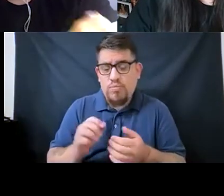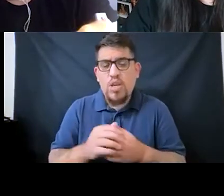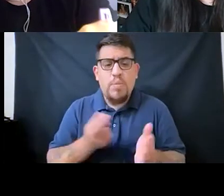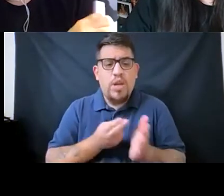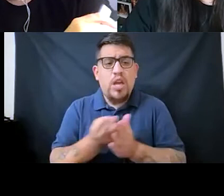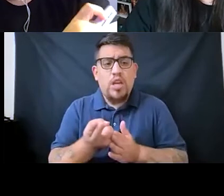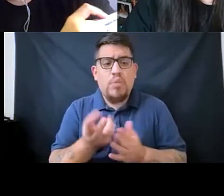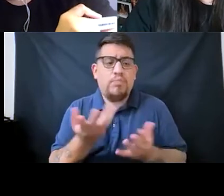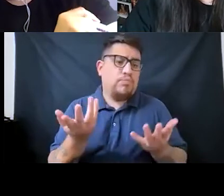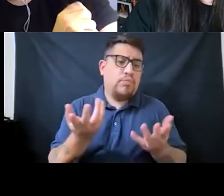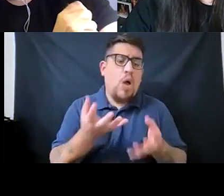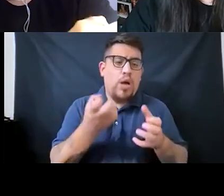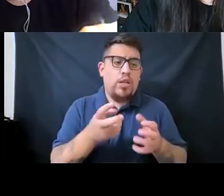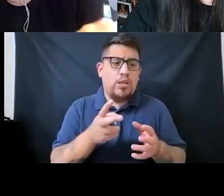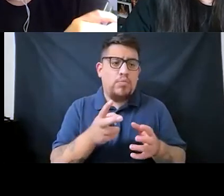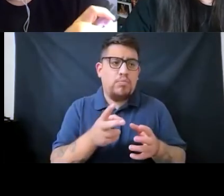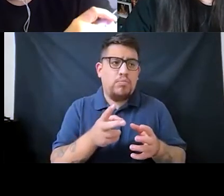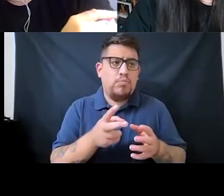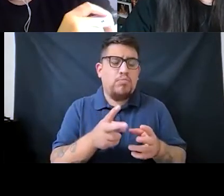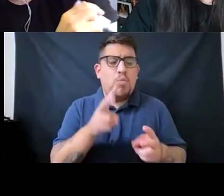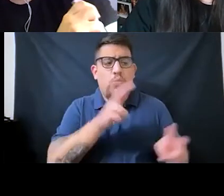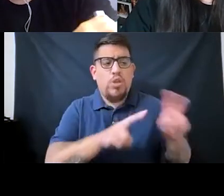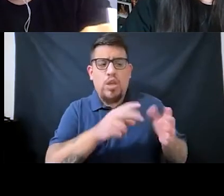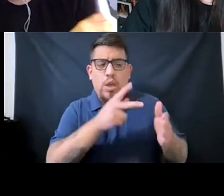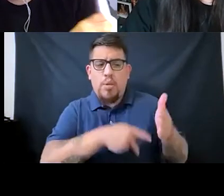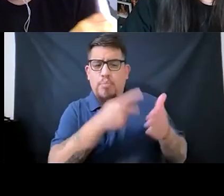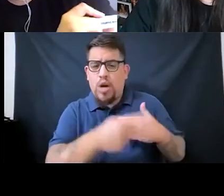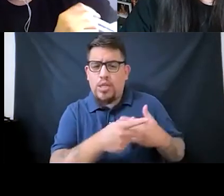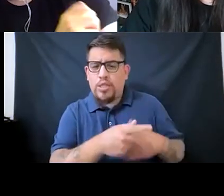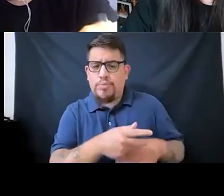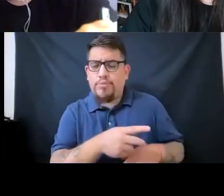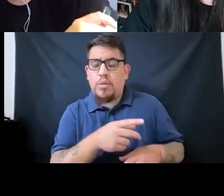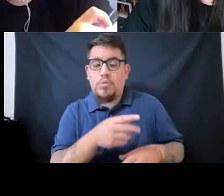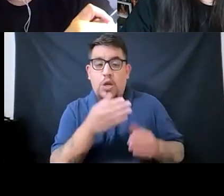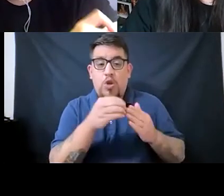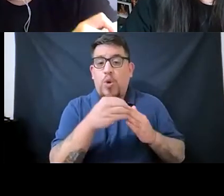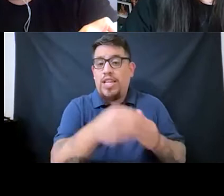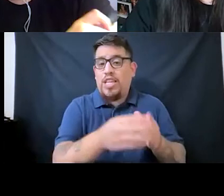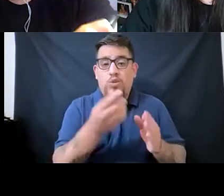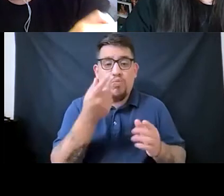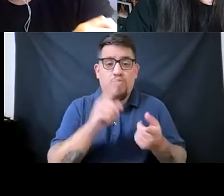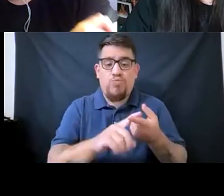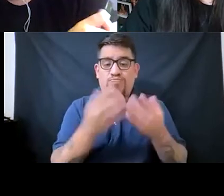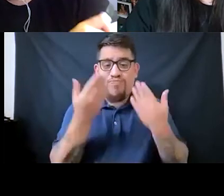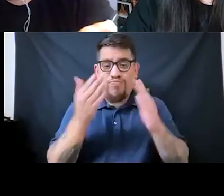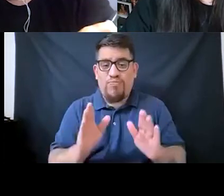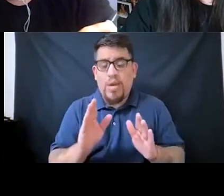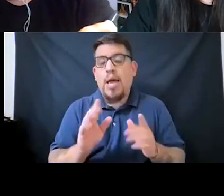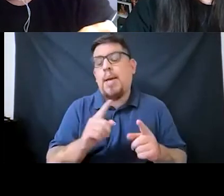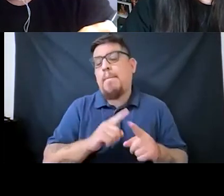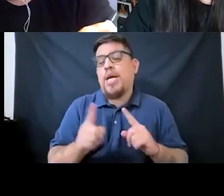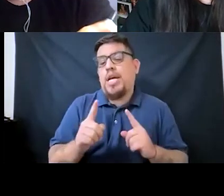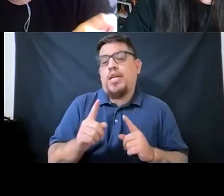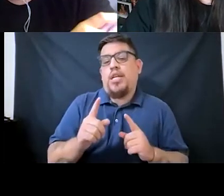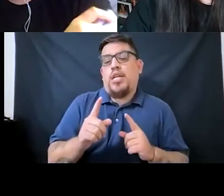I want to explore this as a project. I don't know what it's going to lead to, but it's going to be creative and this is what I want to